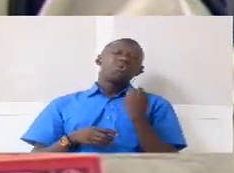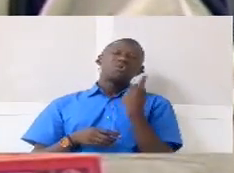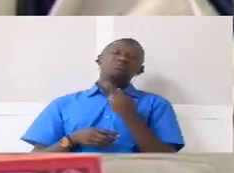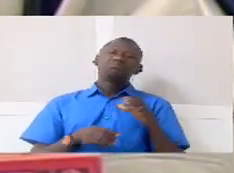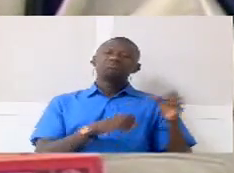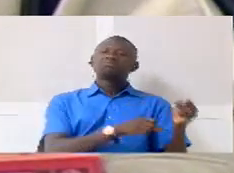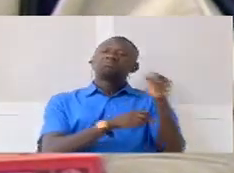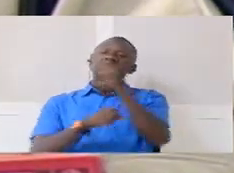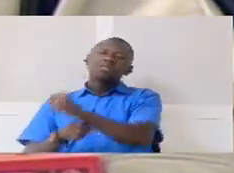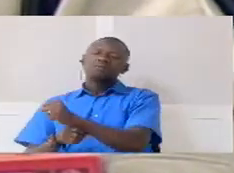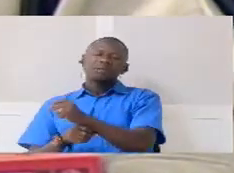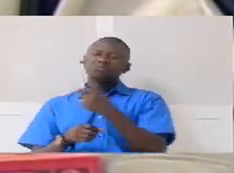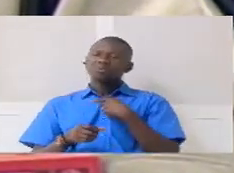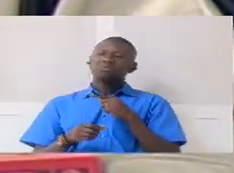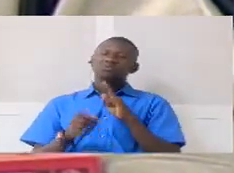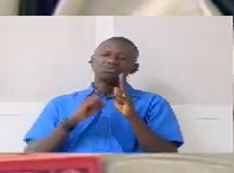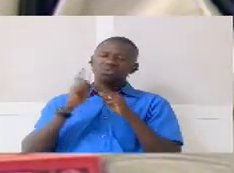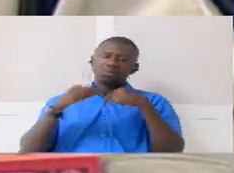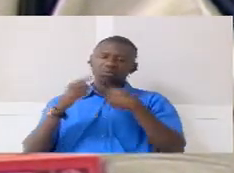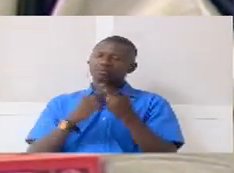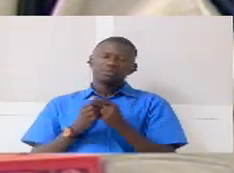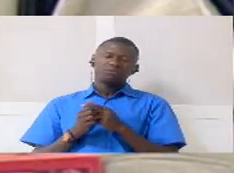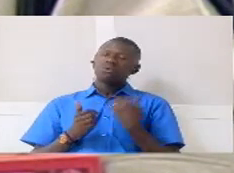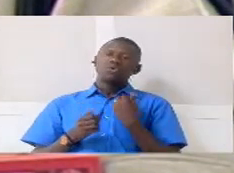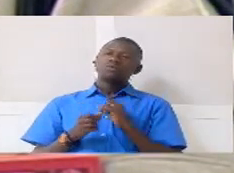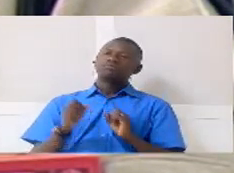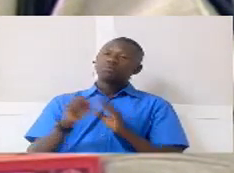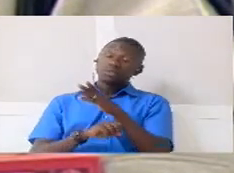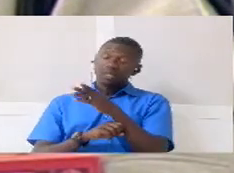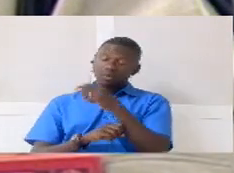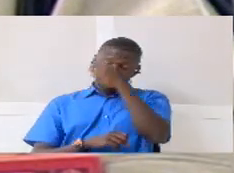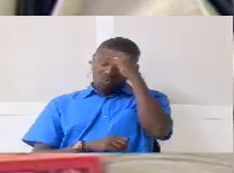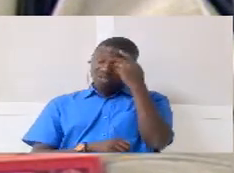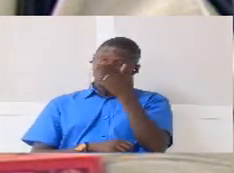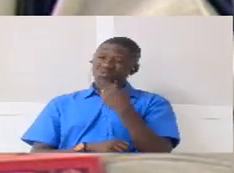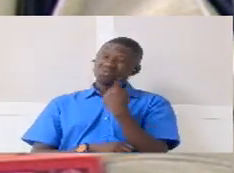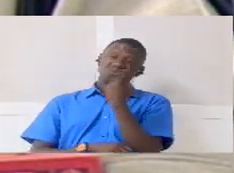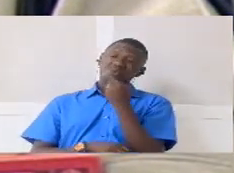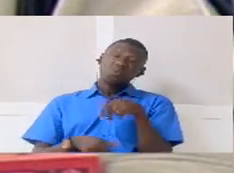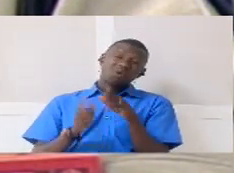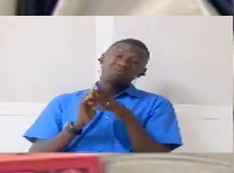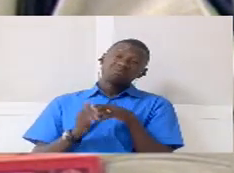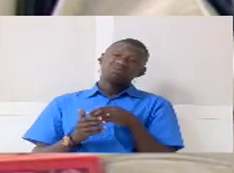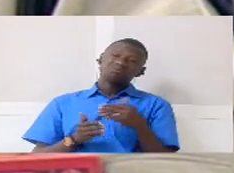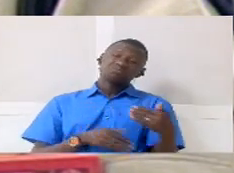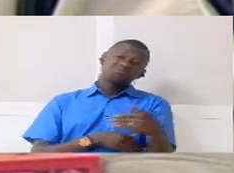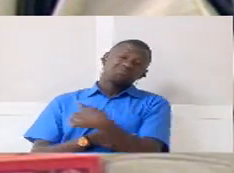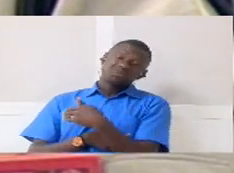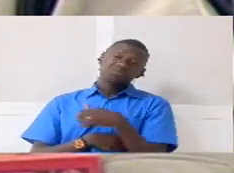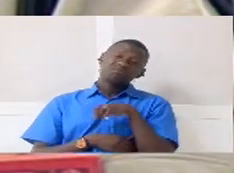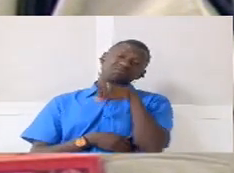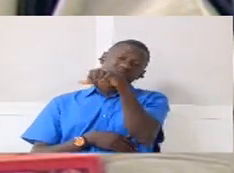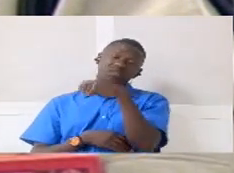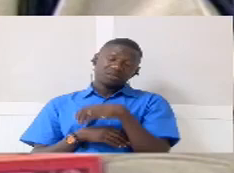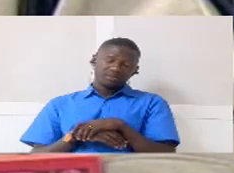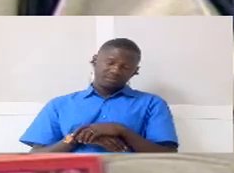No word on that issue came to me. I was posted at the Interior Ministry just as a way of taking me out of the scene. I was